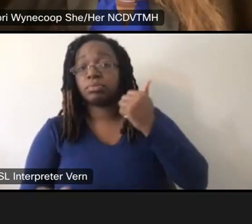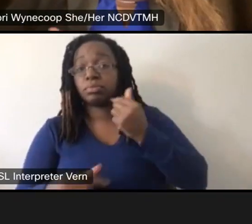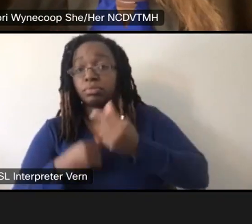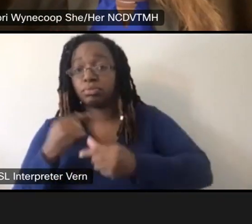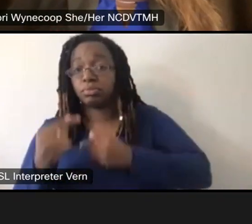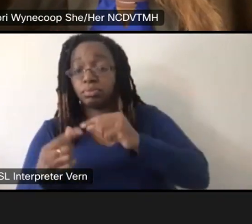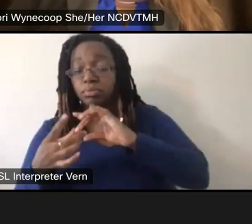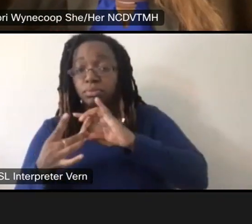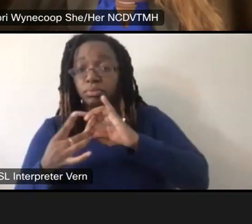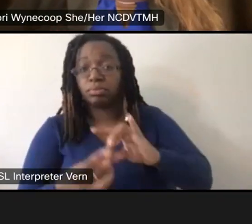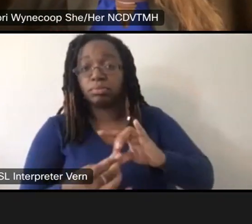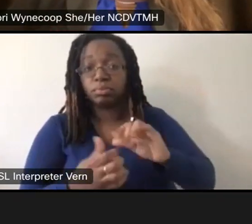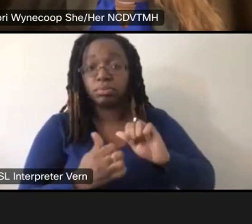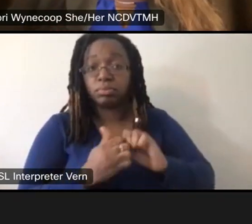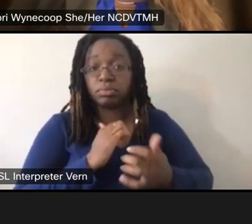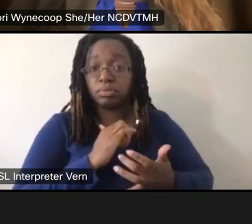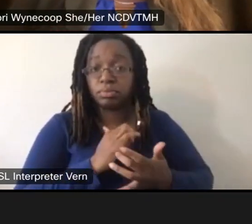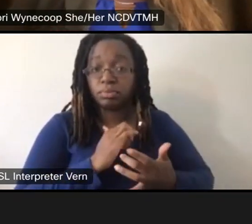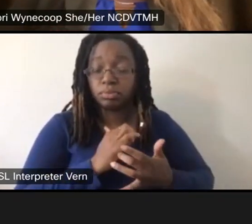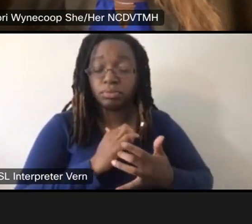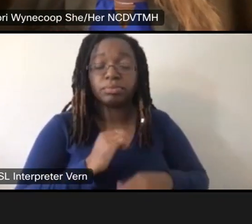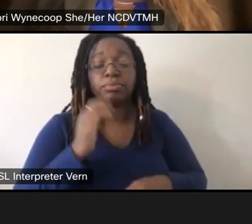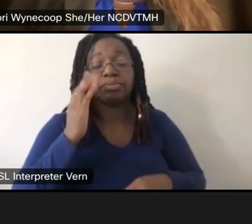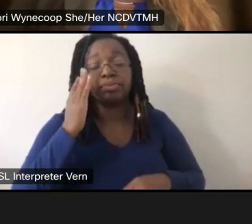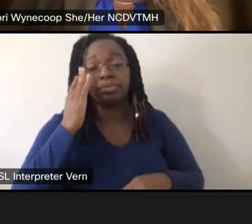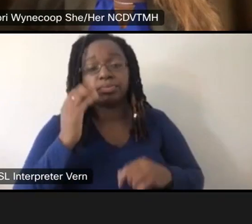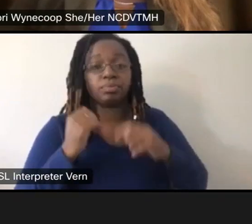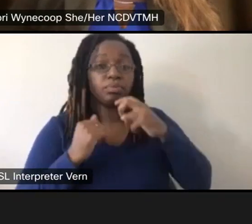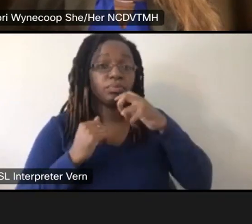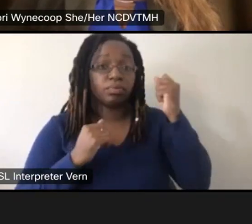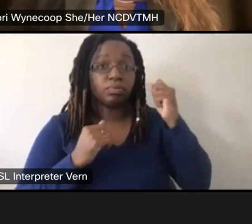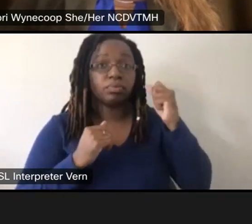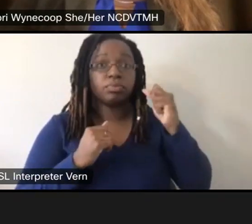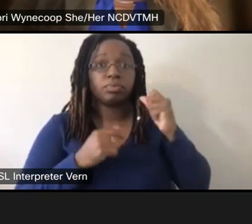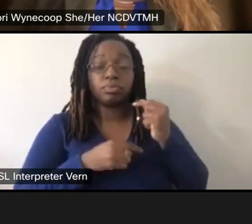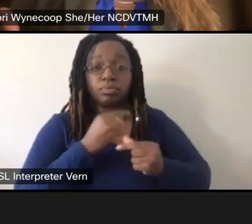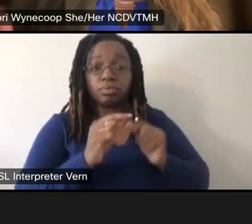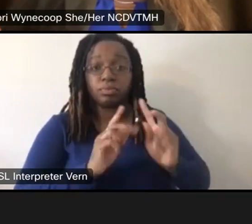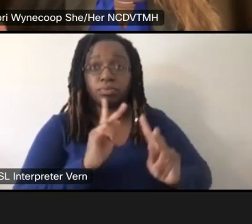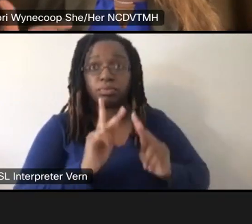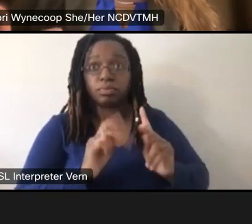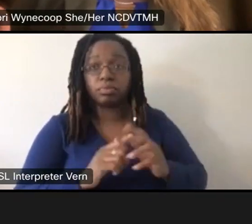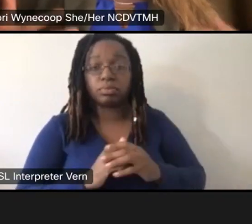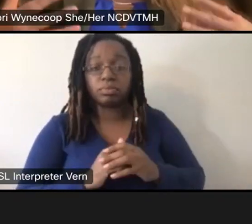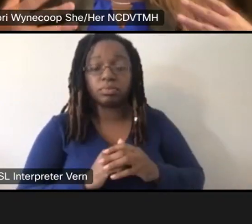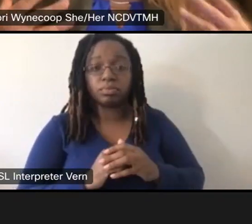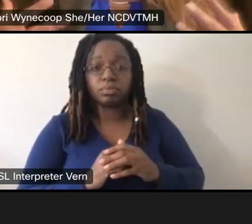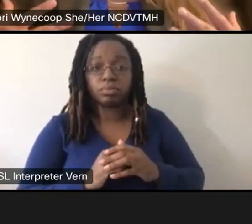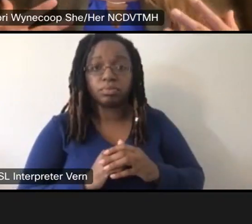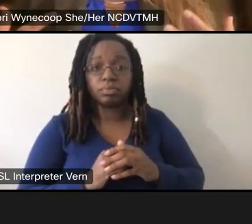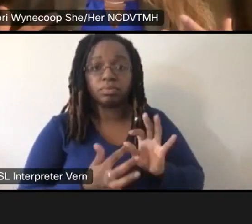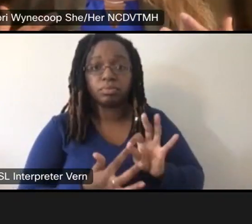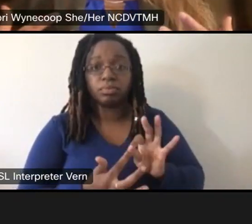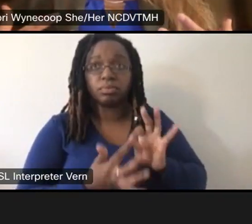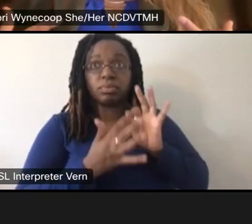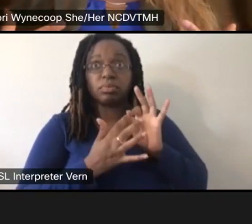to technology, whereas, these older generations, um, especially in an isolated